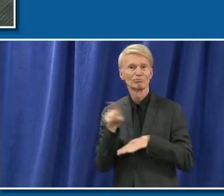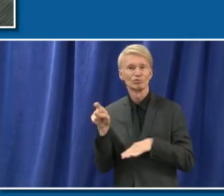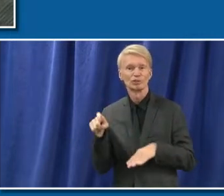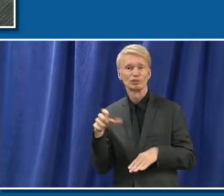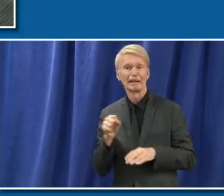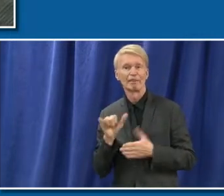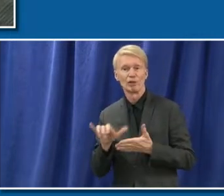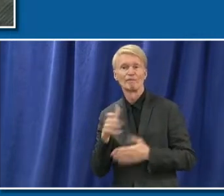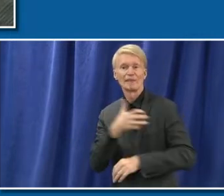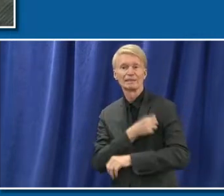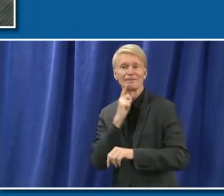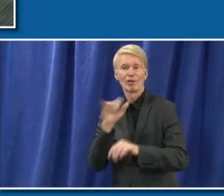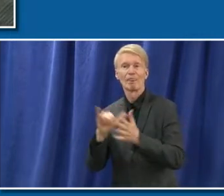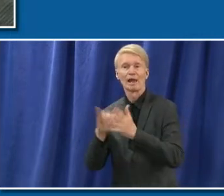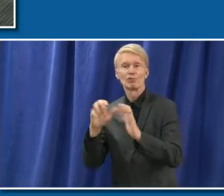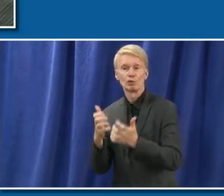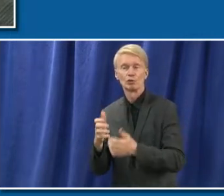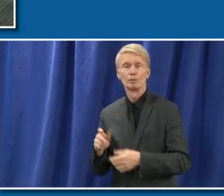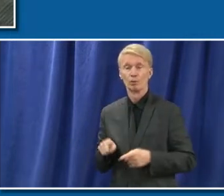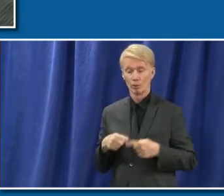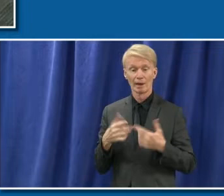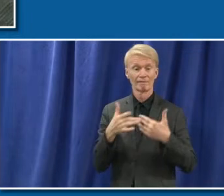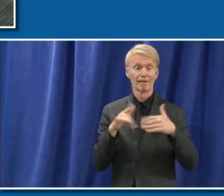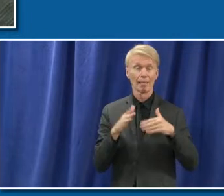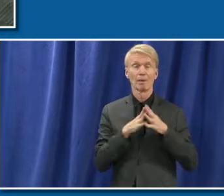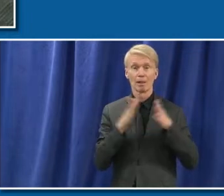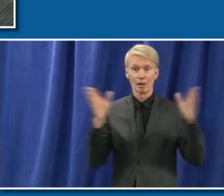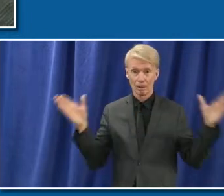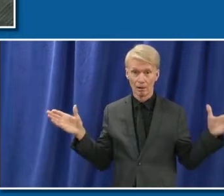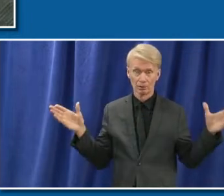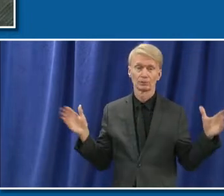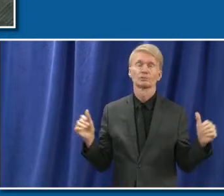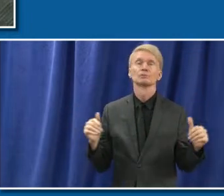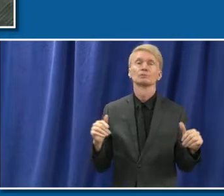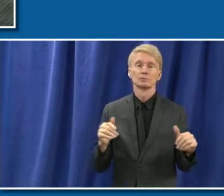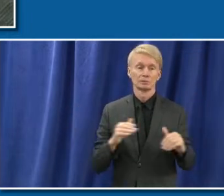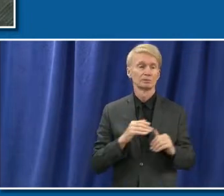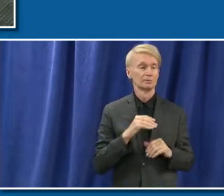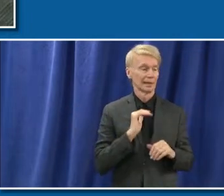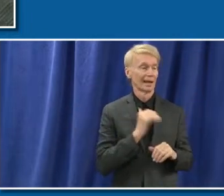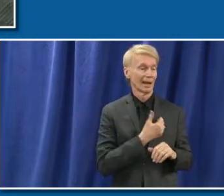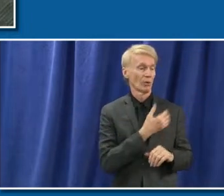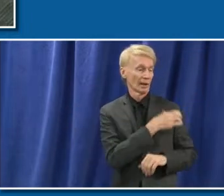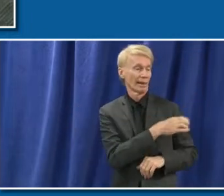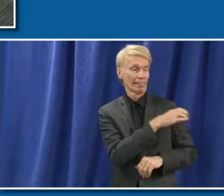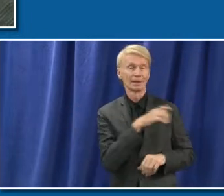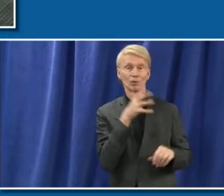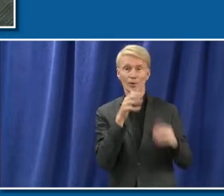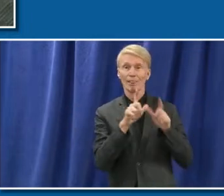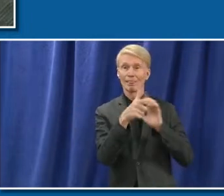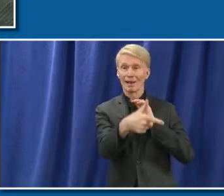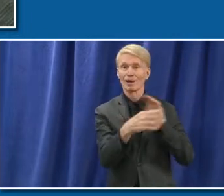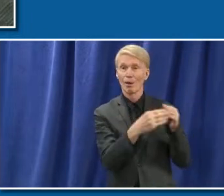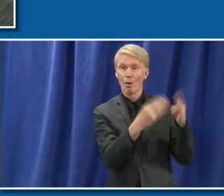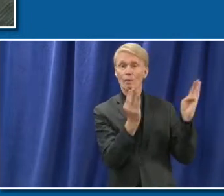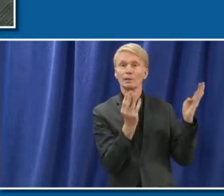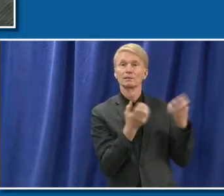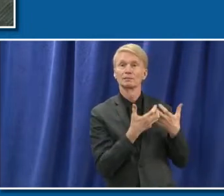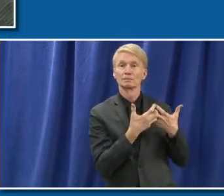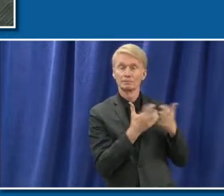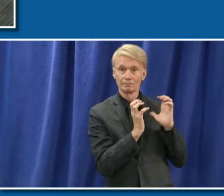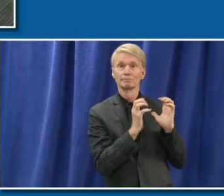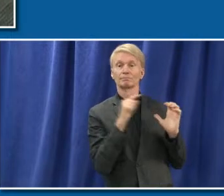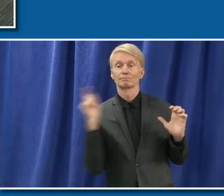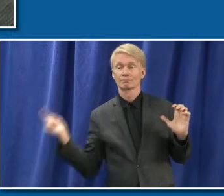open vaccination to these more and more groups, and we open our vaccination clinics, as Christopher talked about earlier, we'll be